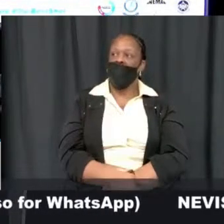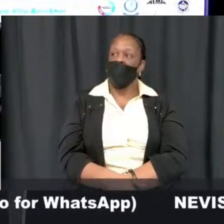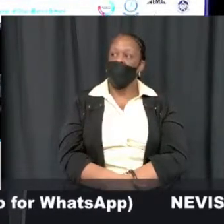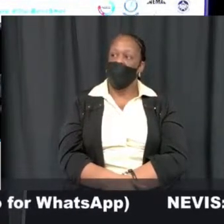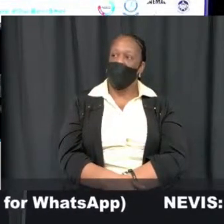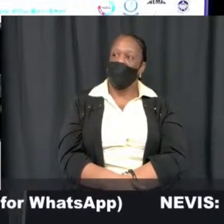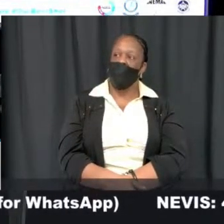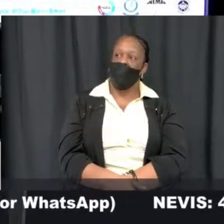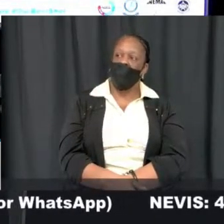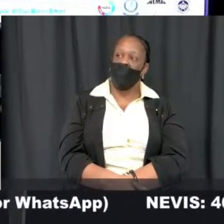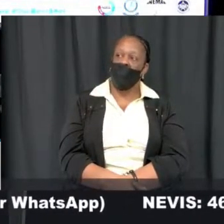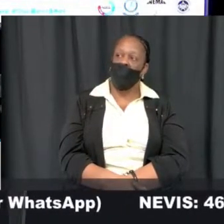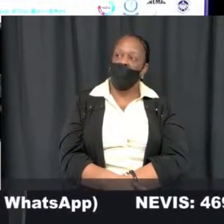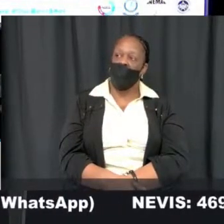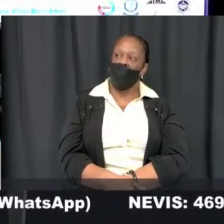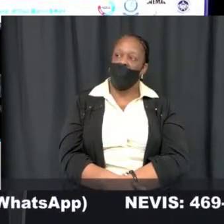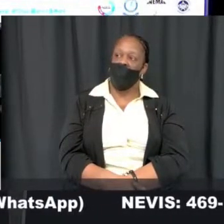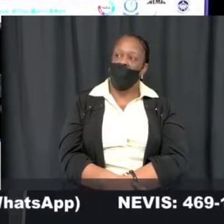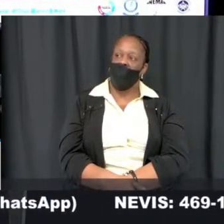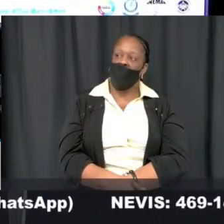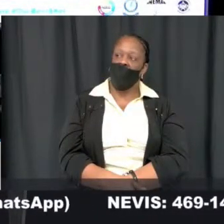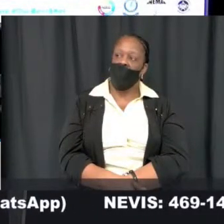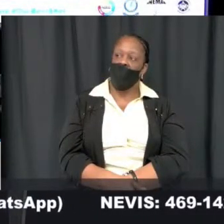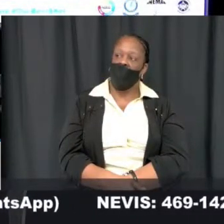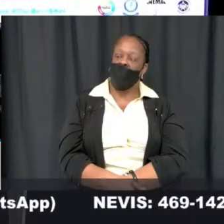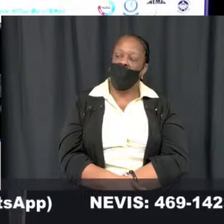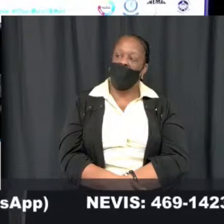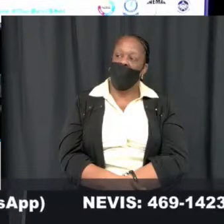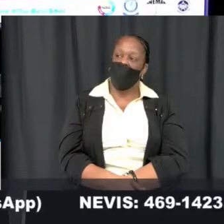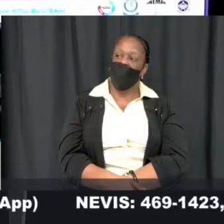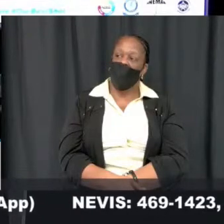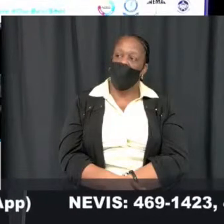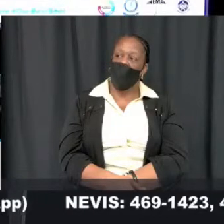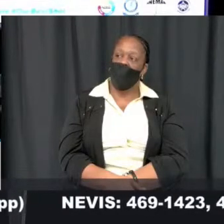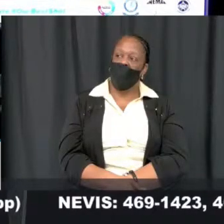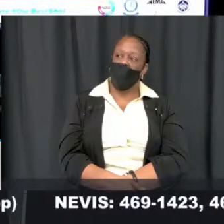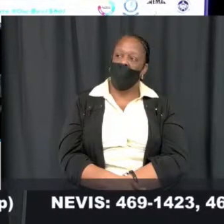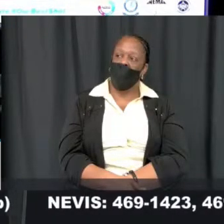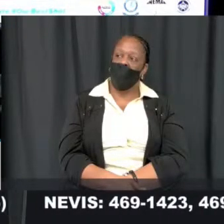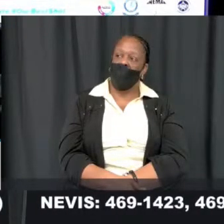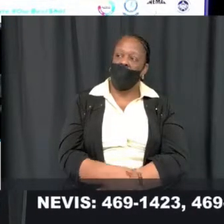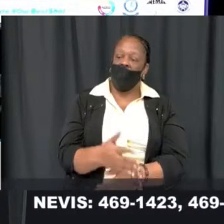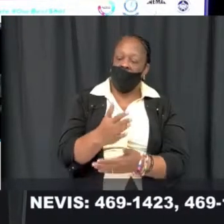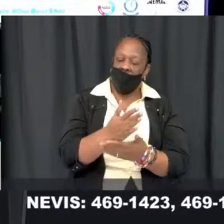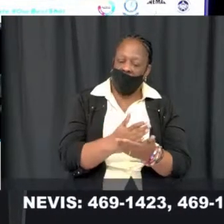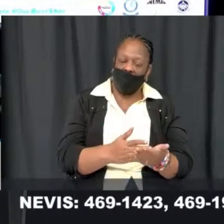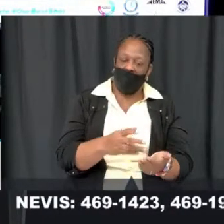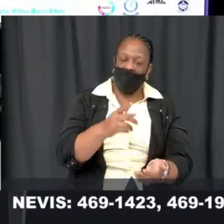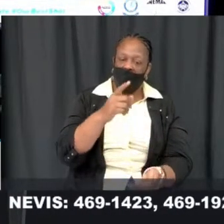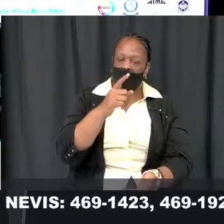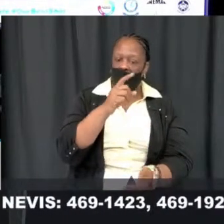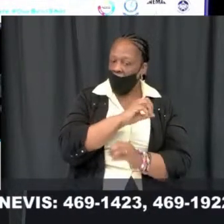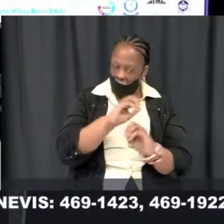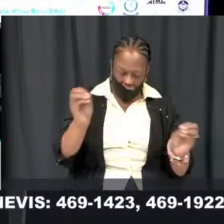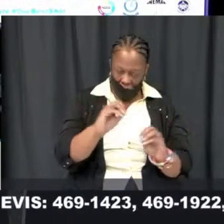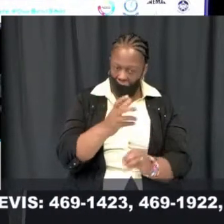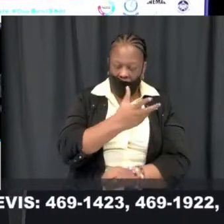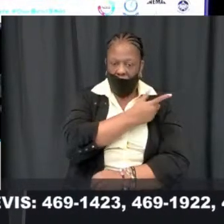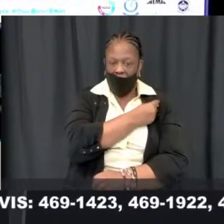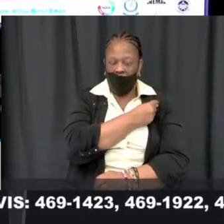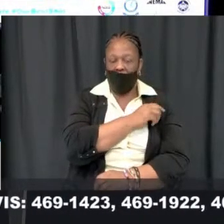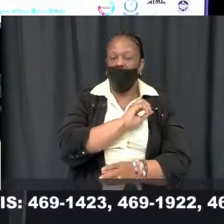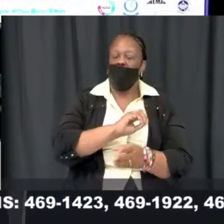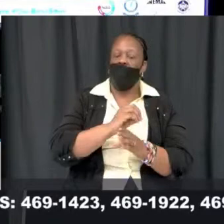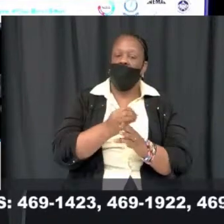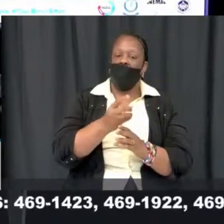the other persons who were either not vaccinated, received just one